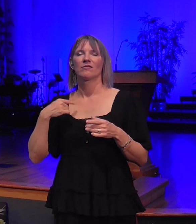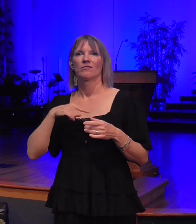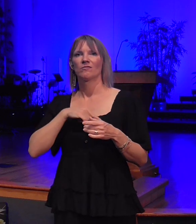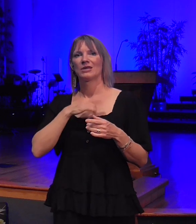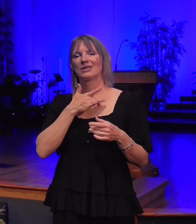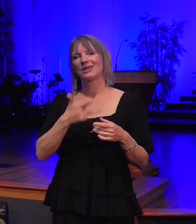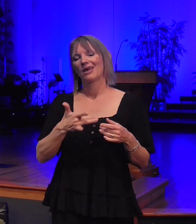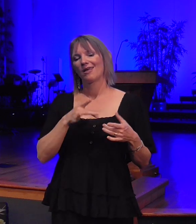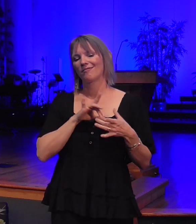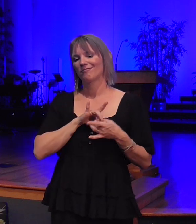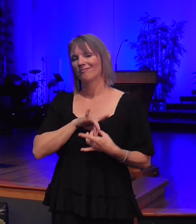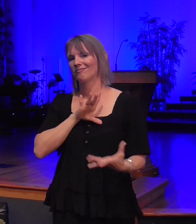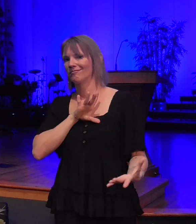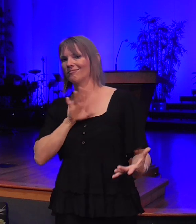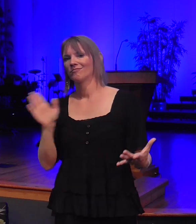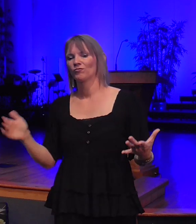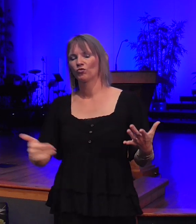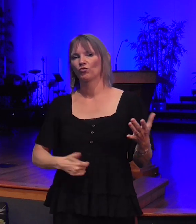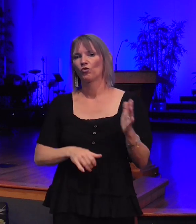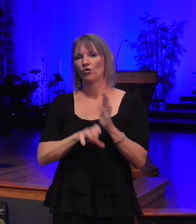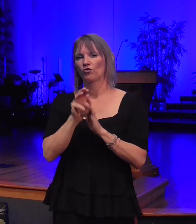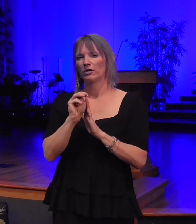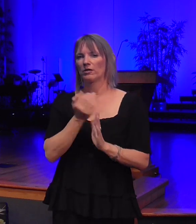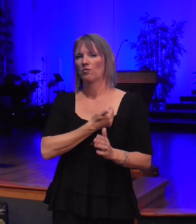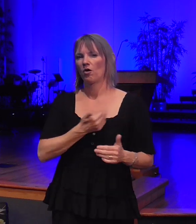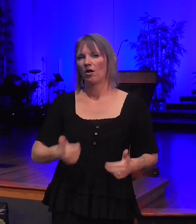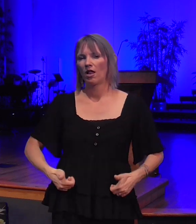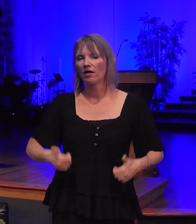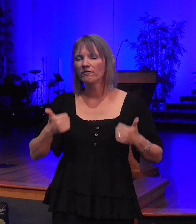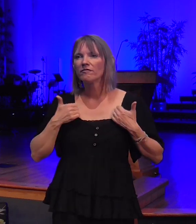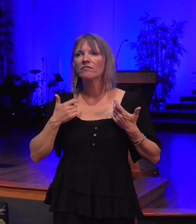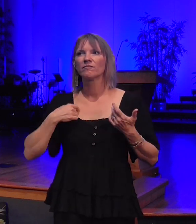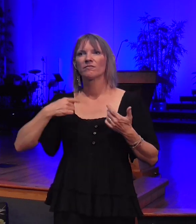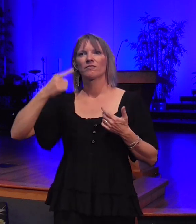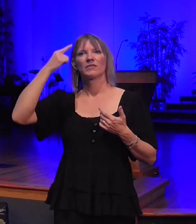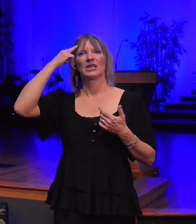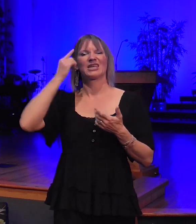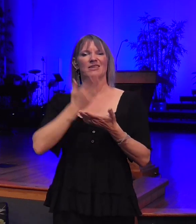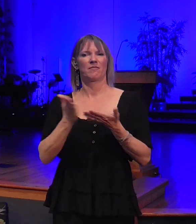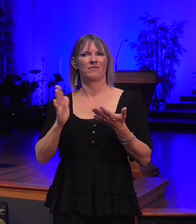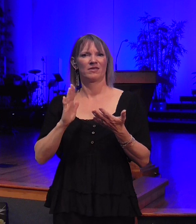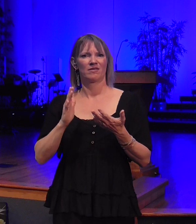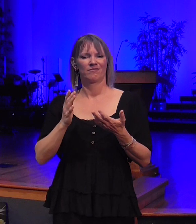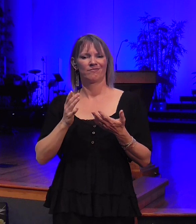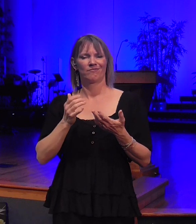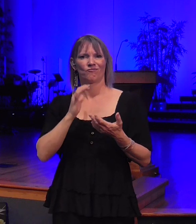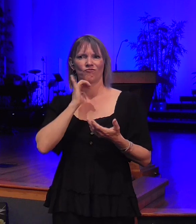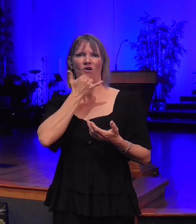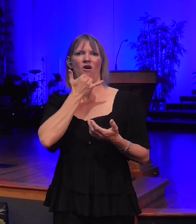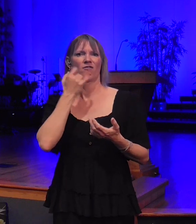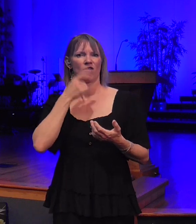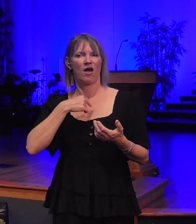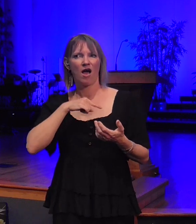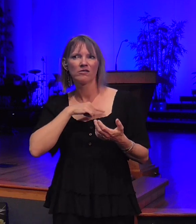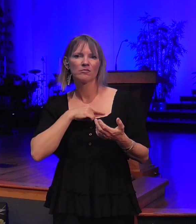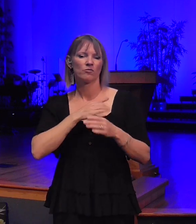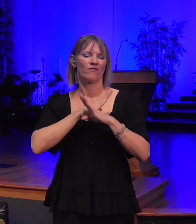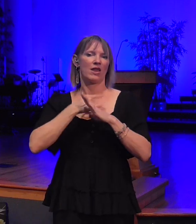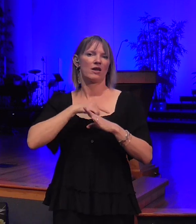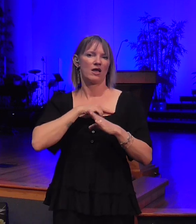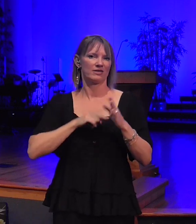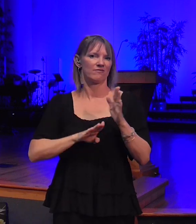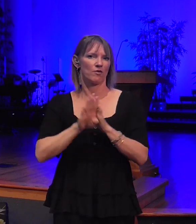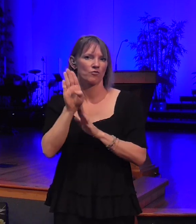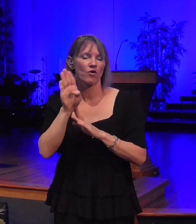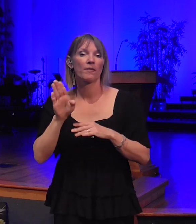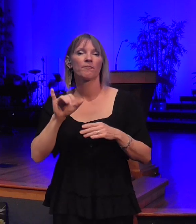curriculum in our life. We begin to think something has wronged us and is keeping us from growing. The great Carl Jung, he put it